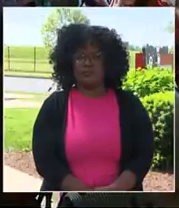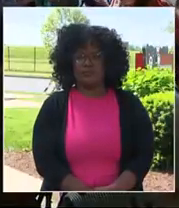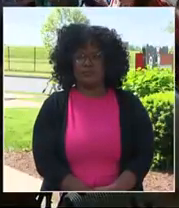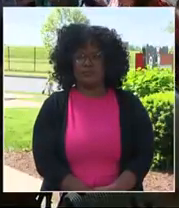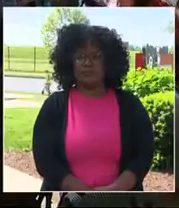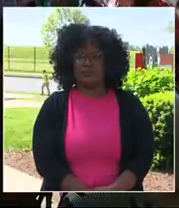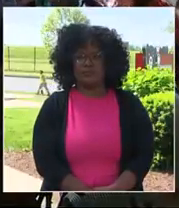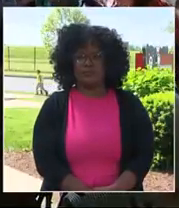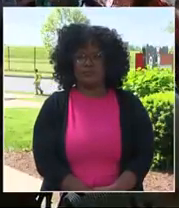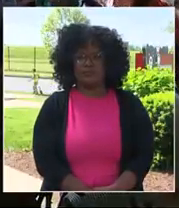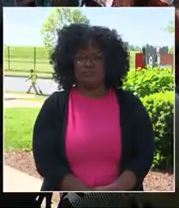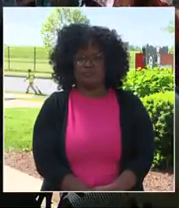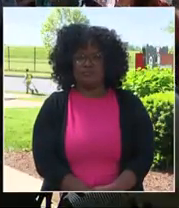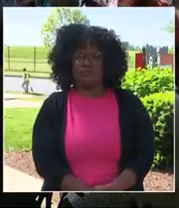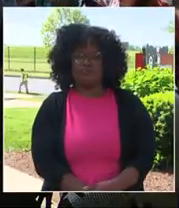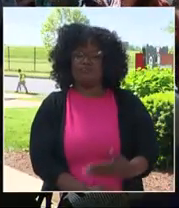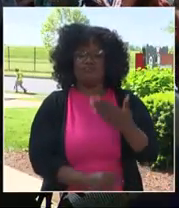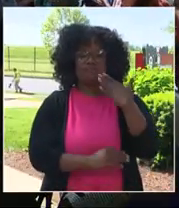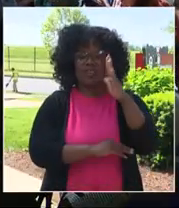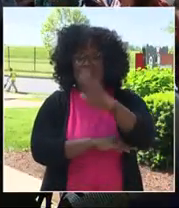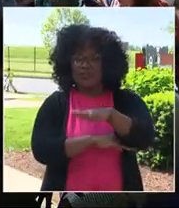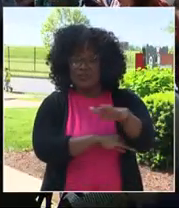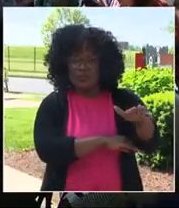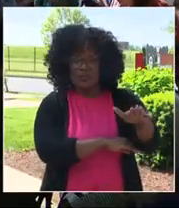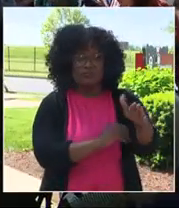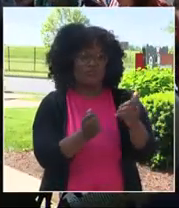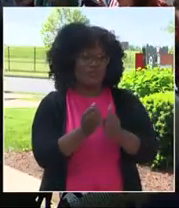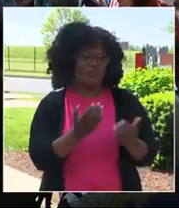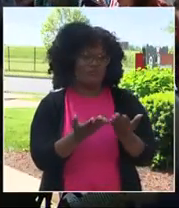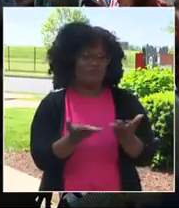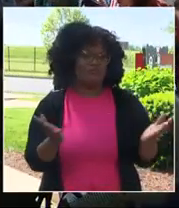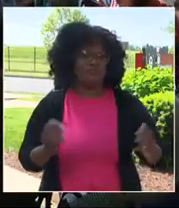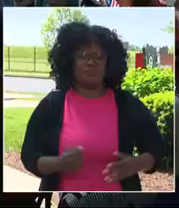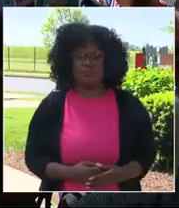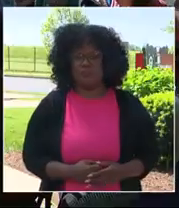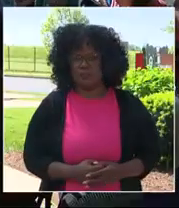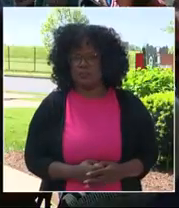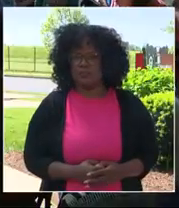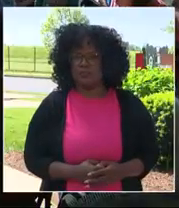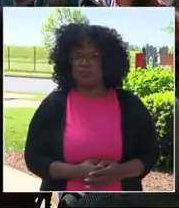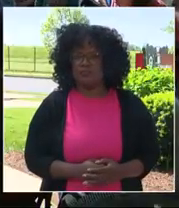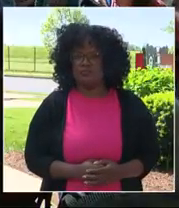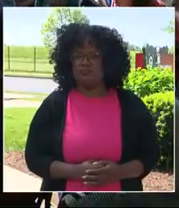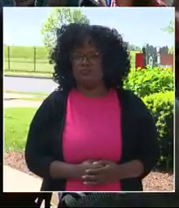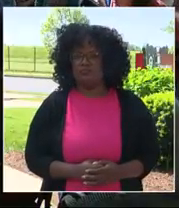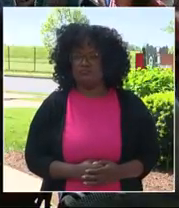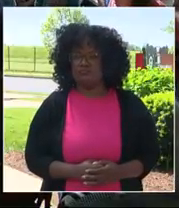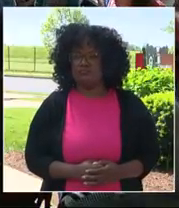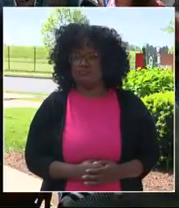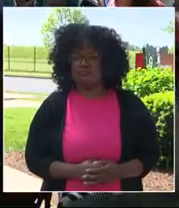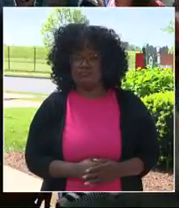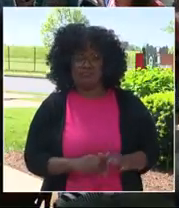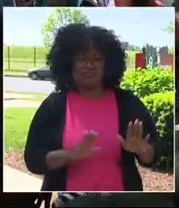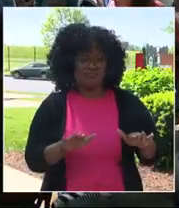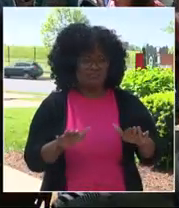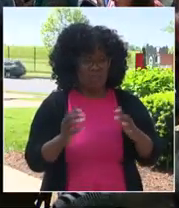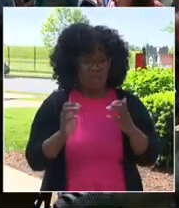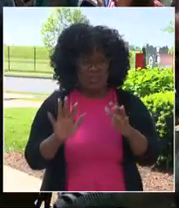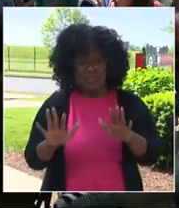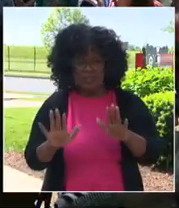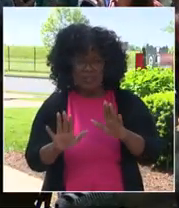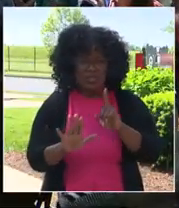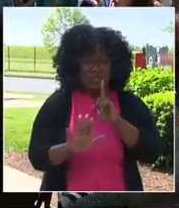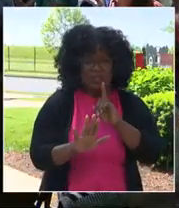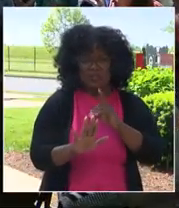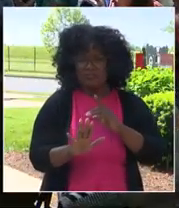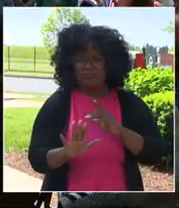Good morning, everyone. Good morning. Okay, Miss LaJoy doesn't like it. The mayor's here. It's a press conference. We're fighting